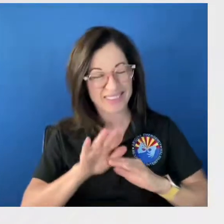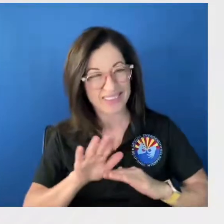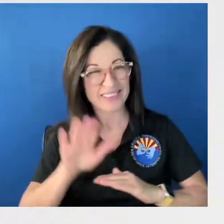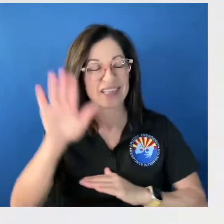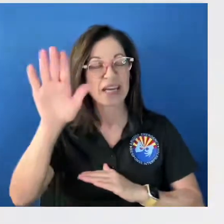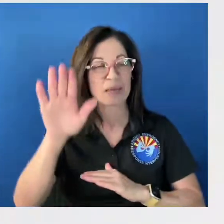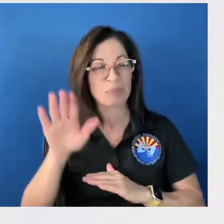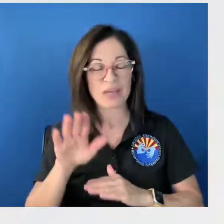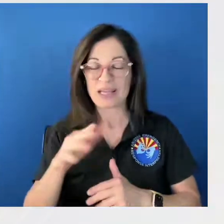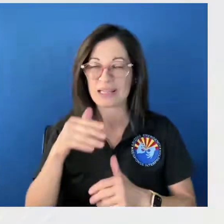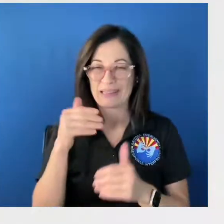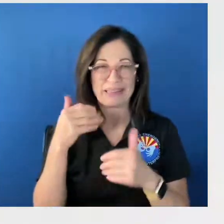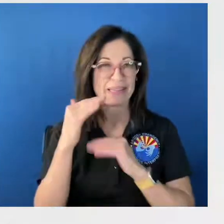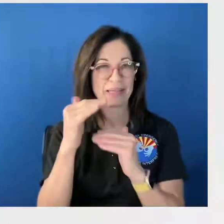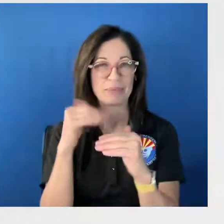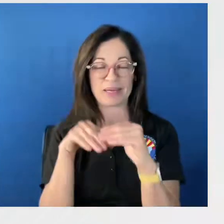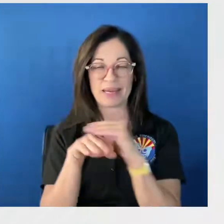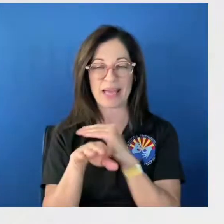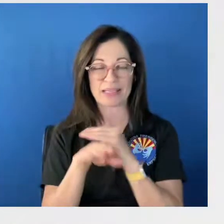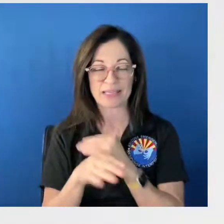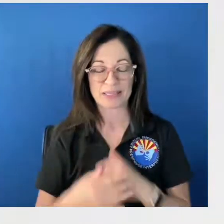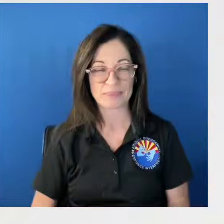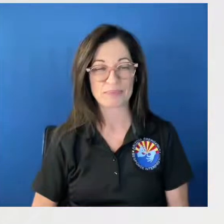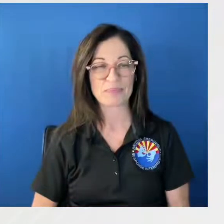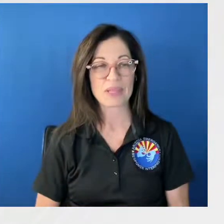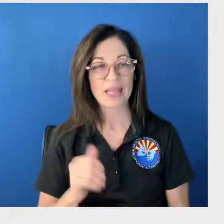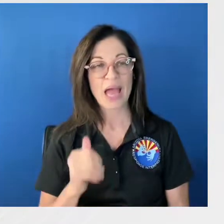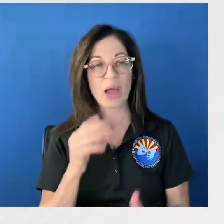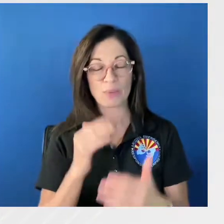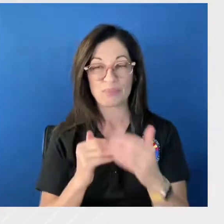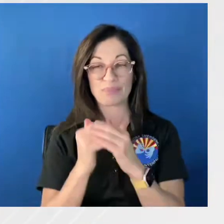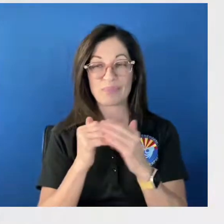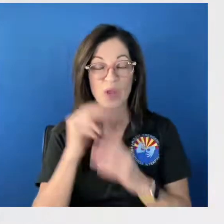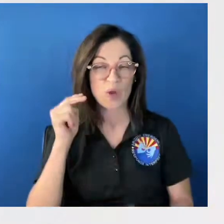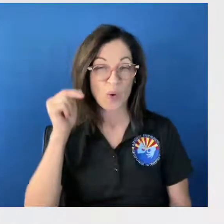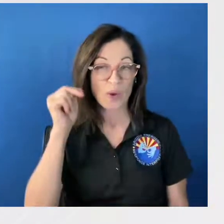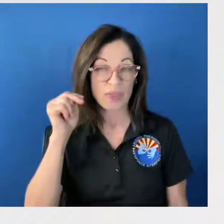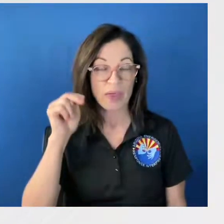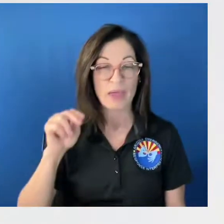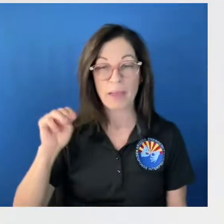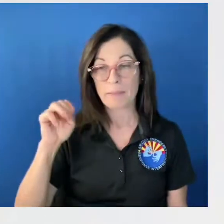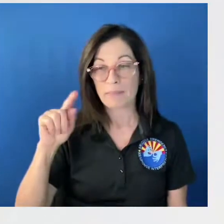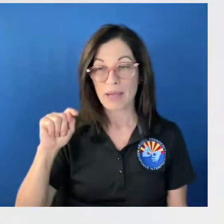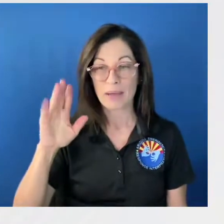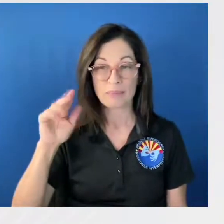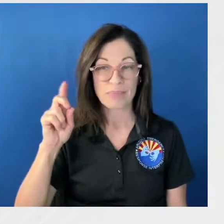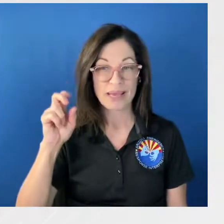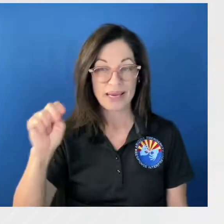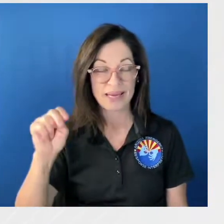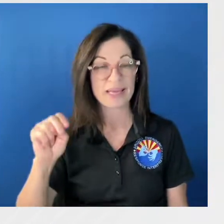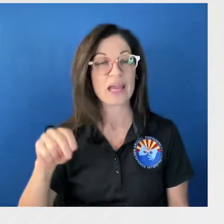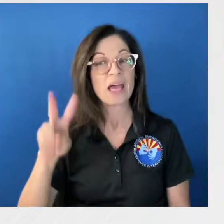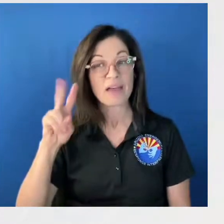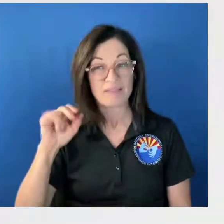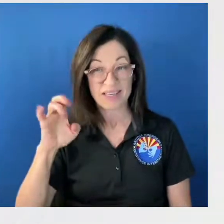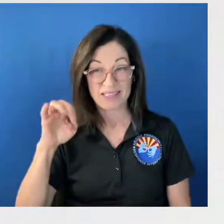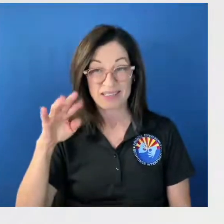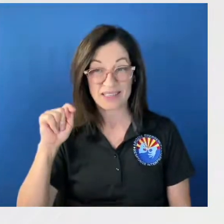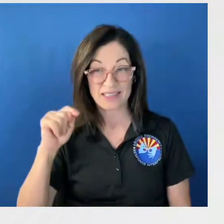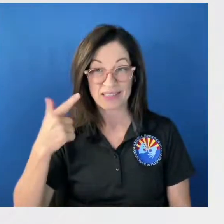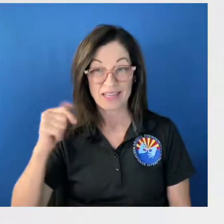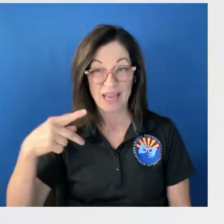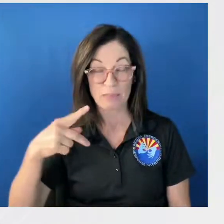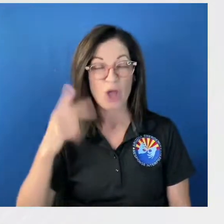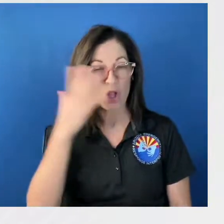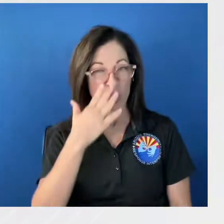access. As we move up north here to Mount Baden-Powell, same story. Vincent Gap, this is actually starting to look pretty good. We did save the